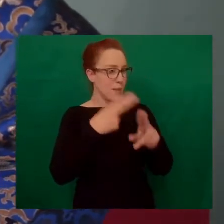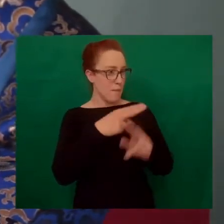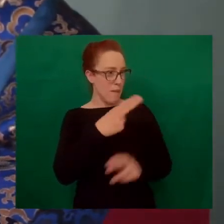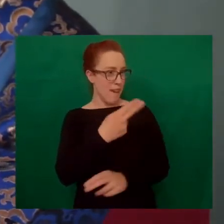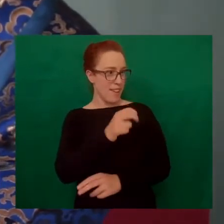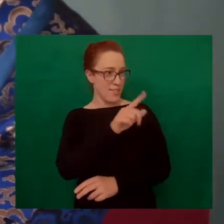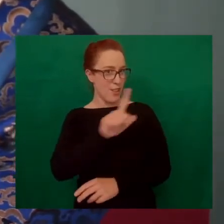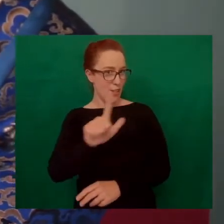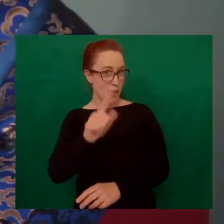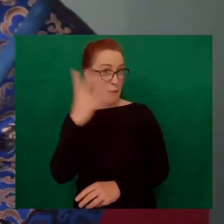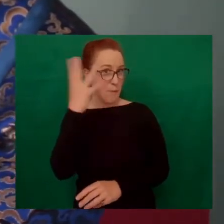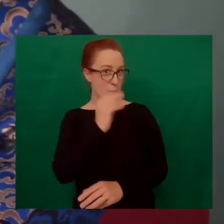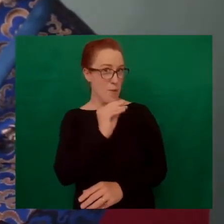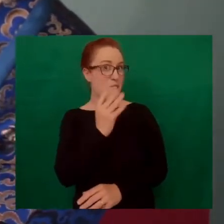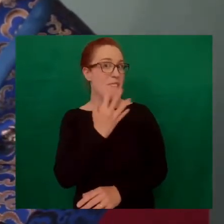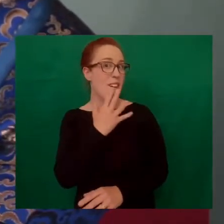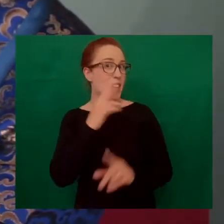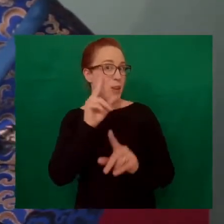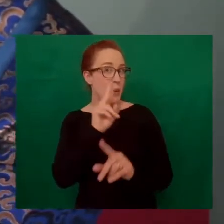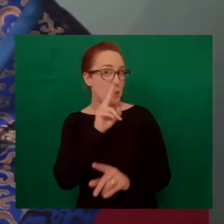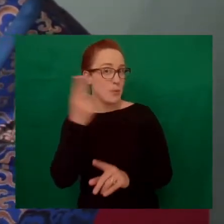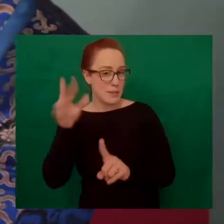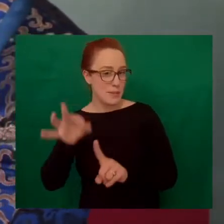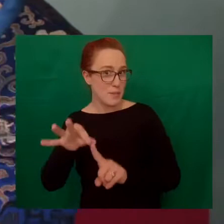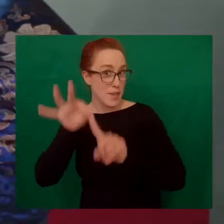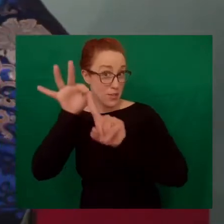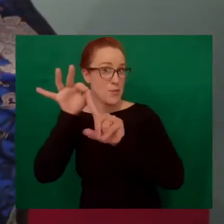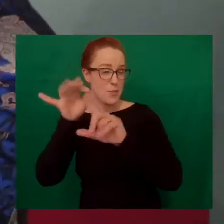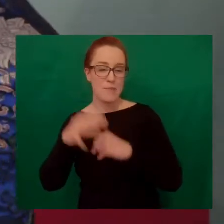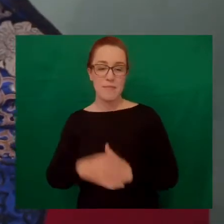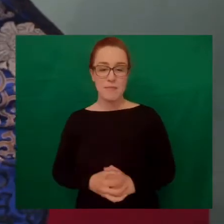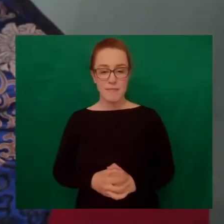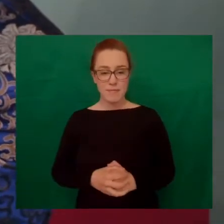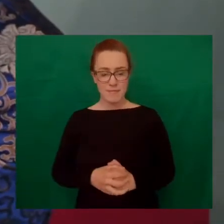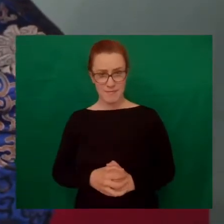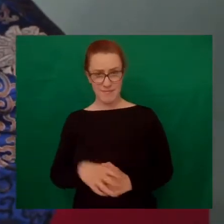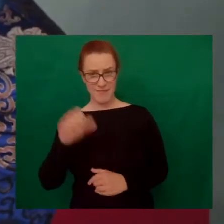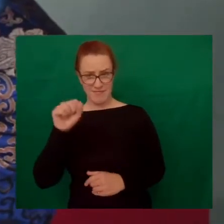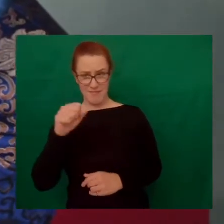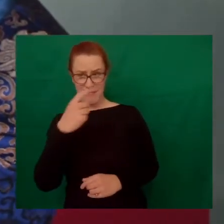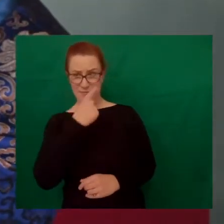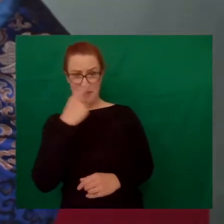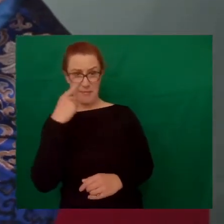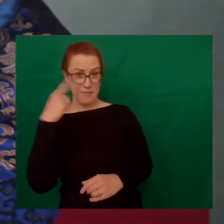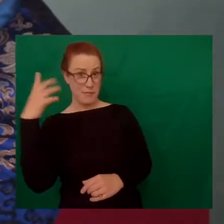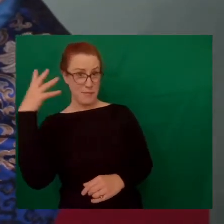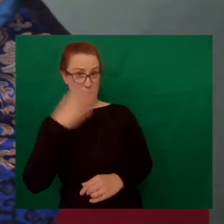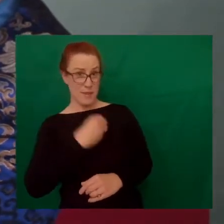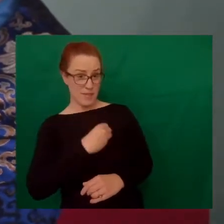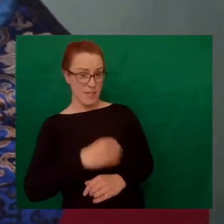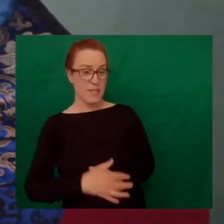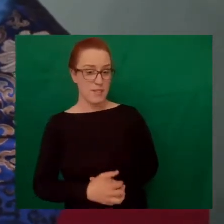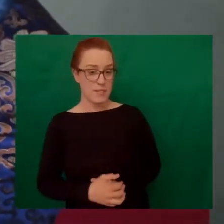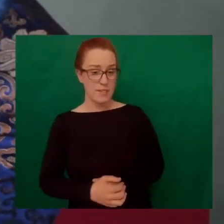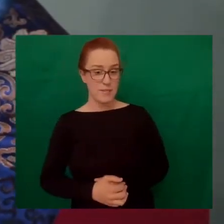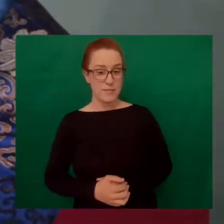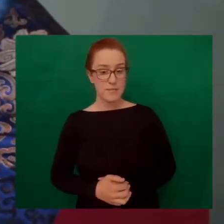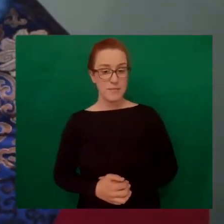It's a beautiful color all its own. Those are beautiful eyes.